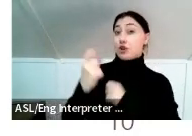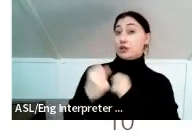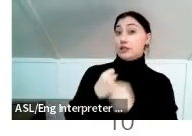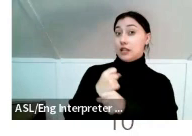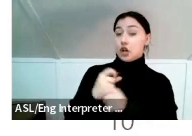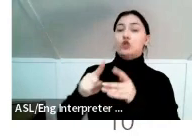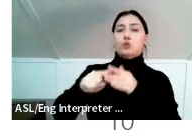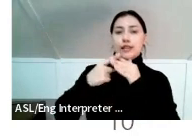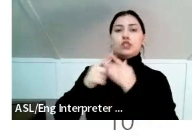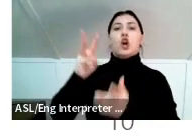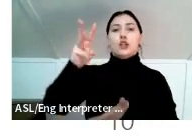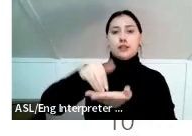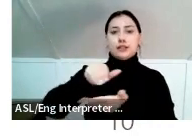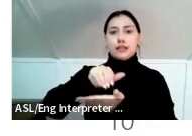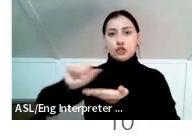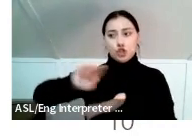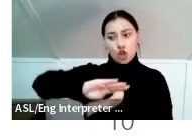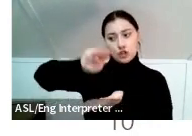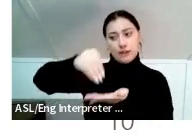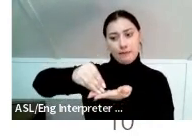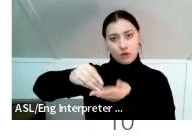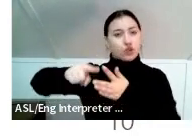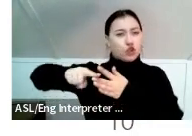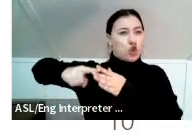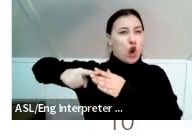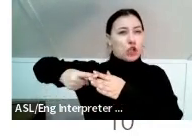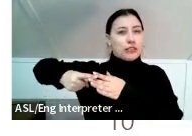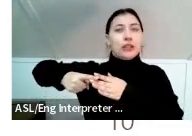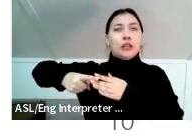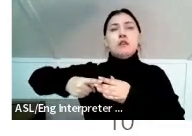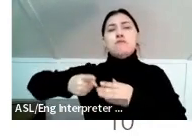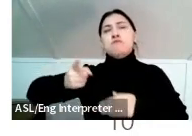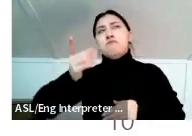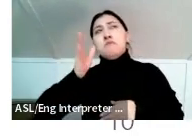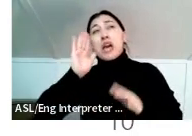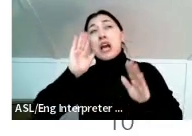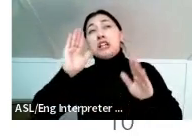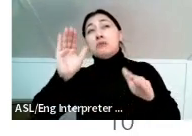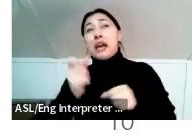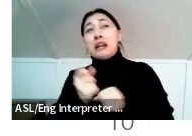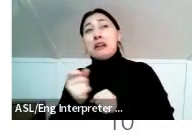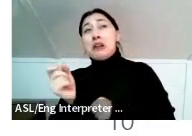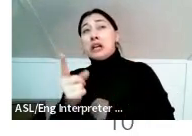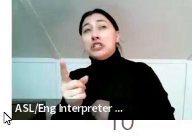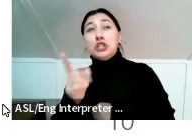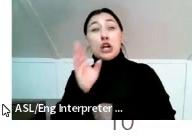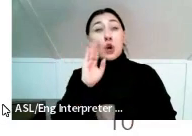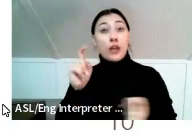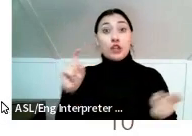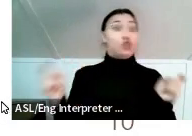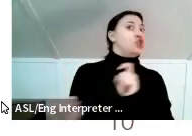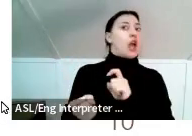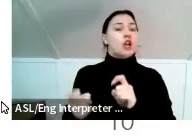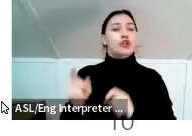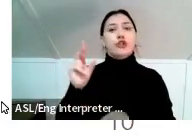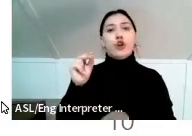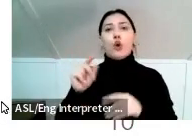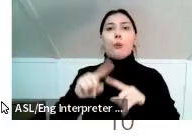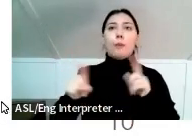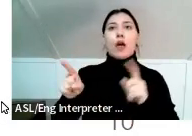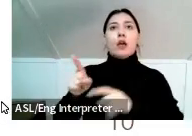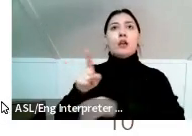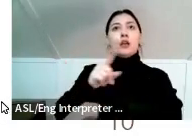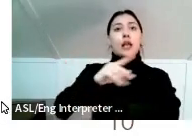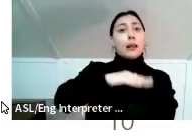starting at $6,000. We don't expect them to shift dramatically from year one to year two, but that minimum or that maximum range